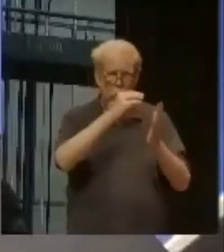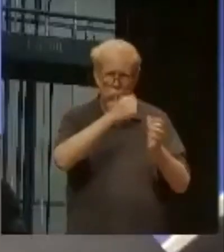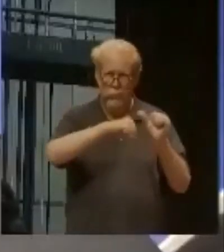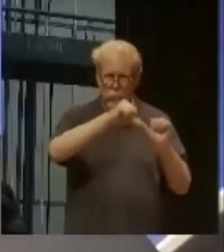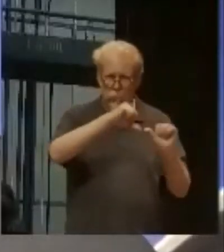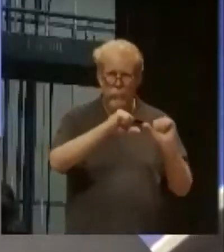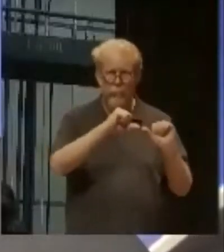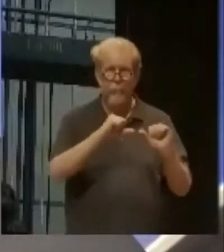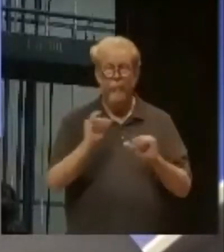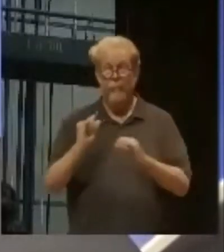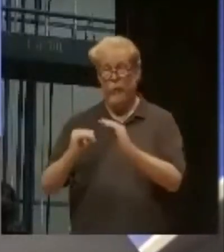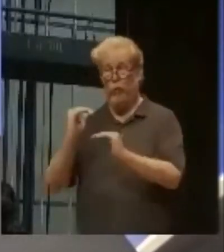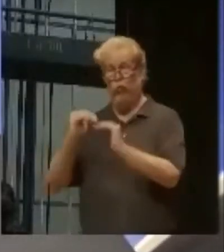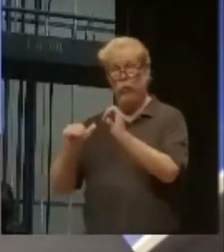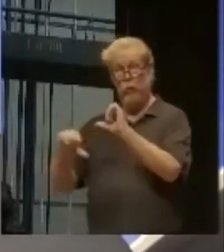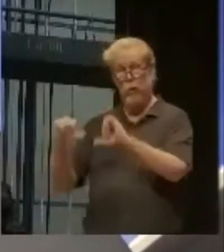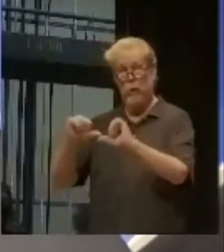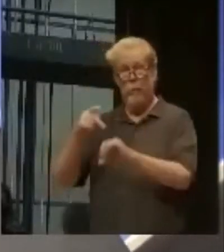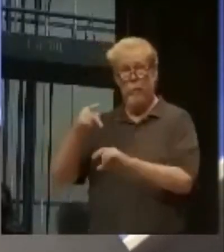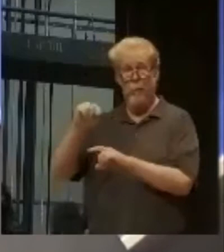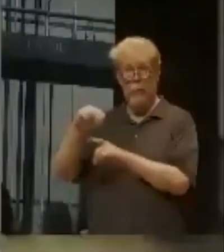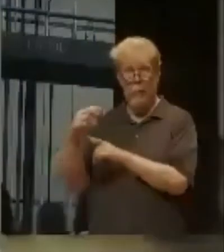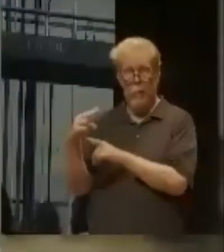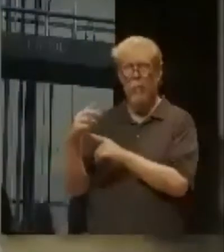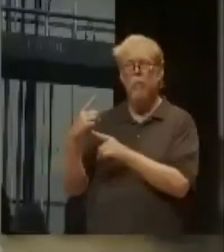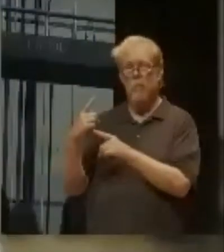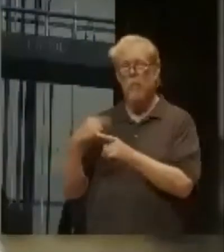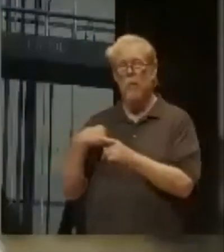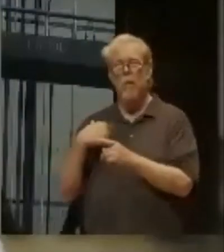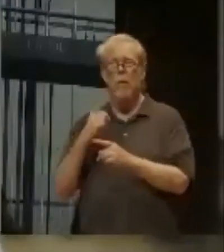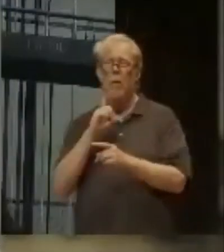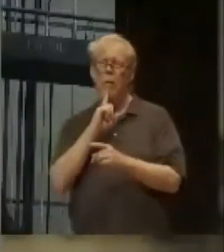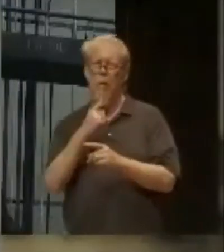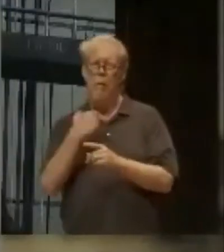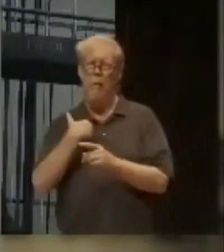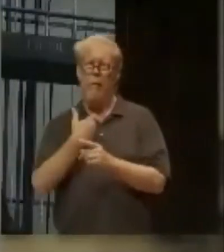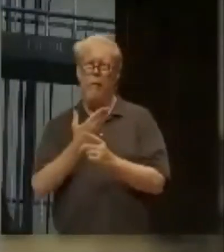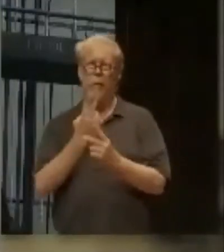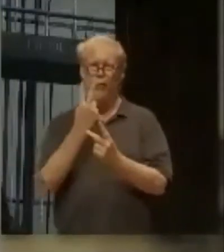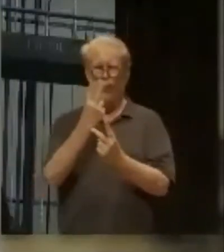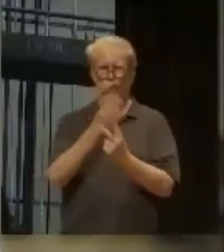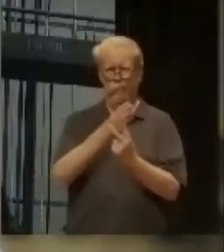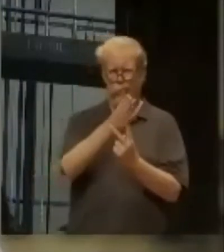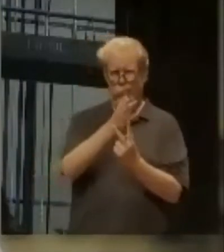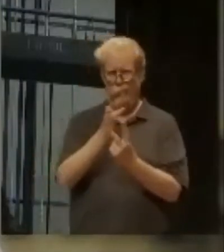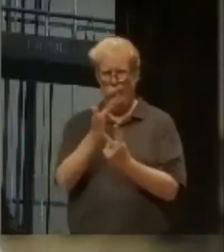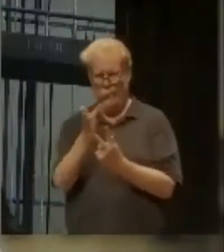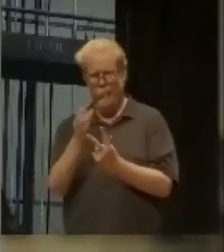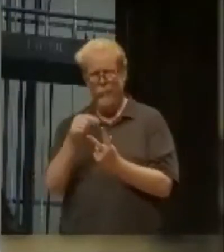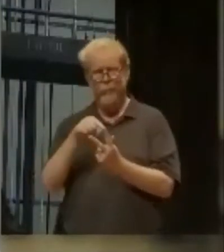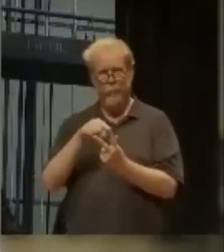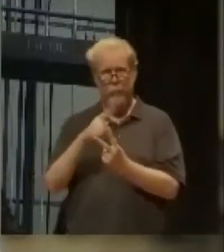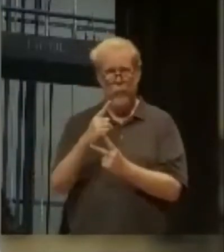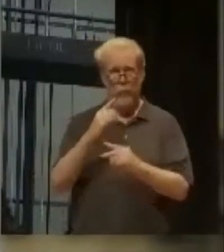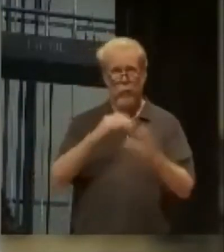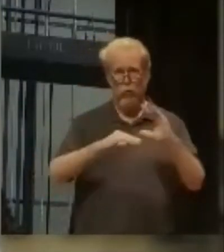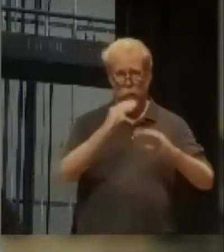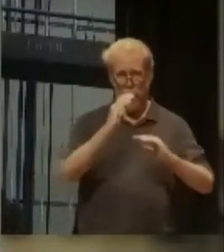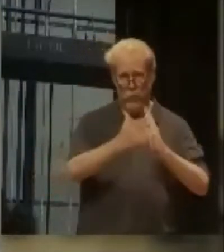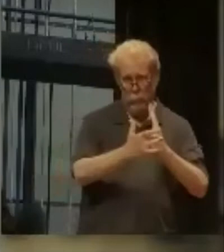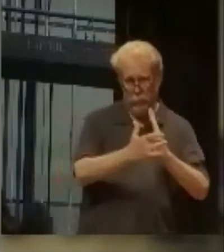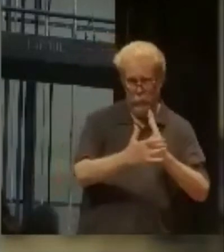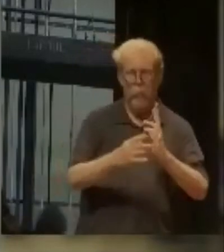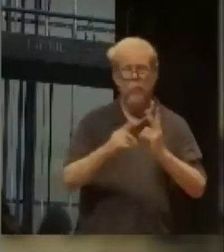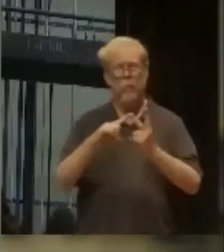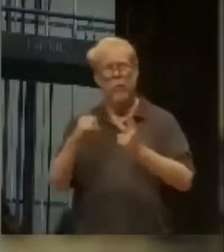the Construction Science PTEC at City and Lanier High School, we actually have an emphasis within two main strands, our construction technologies,